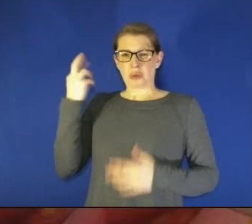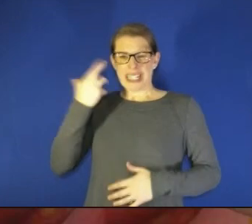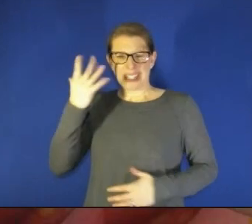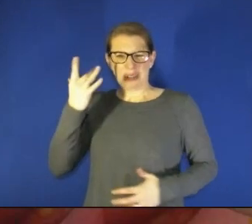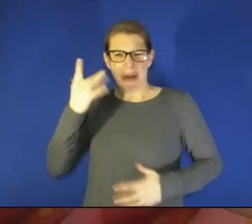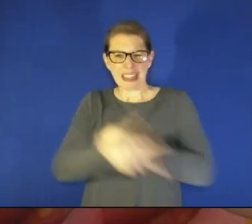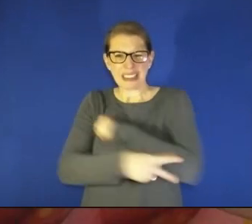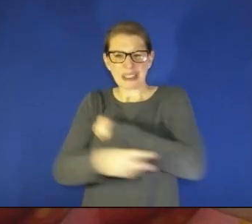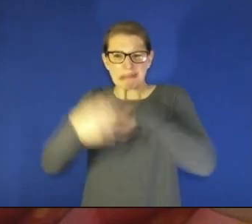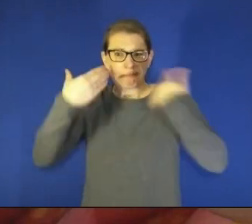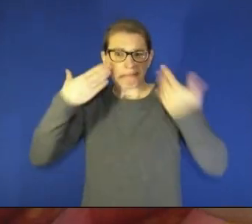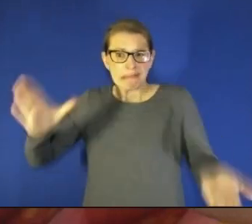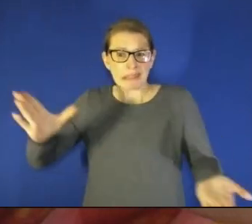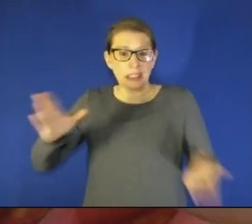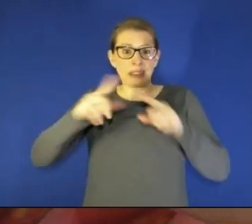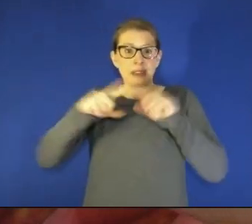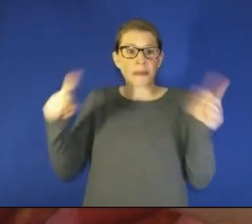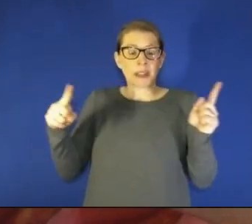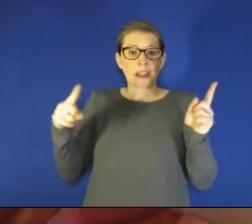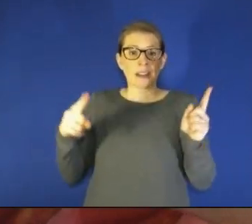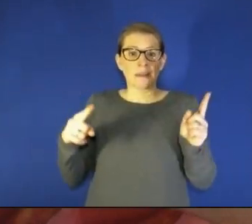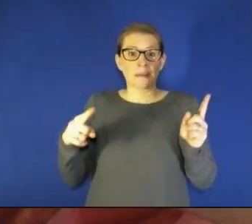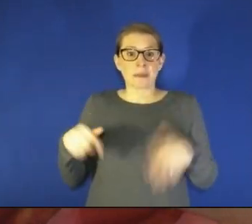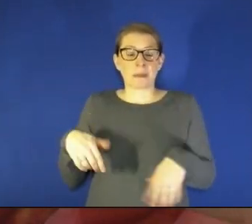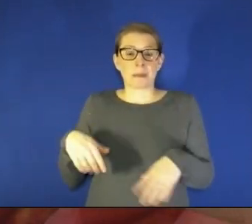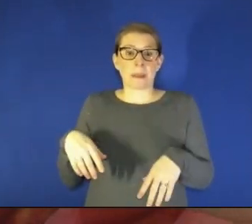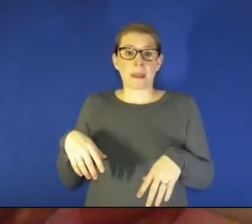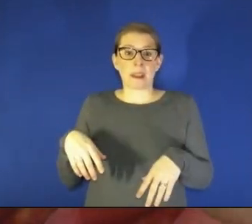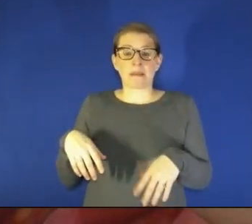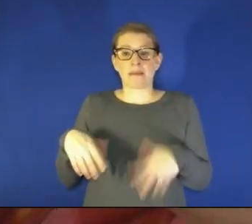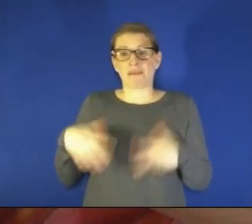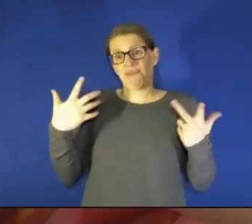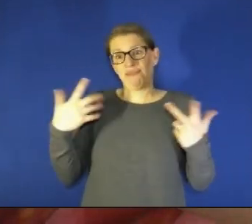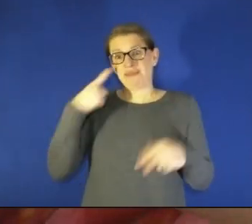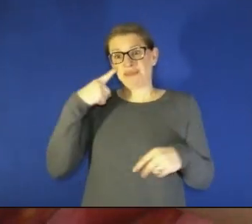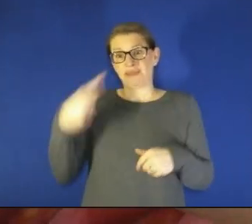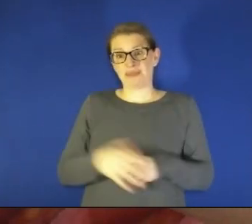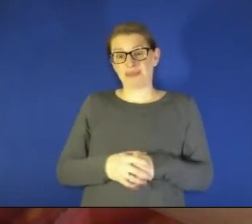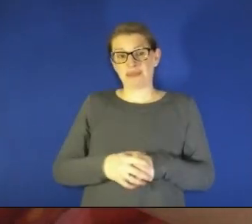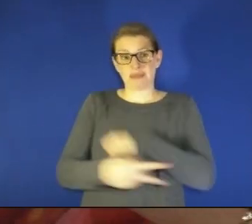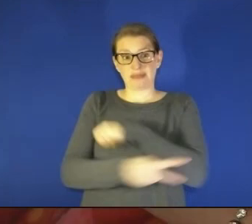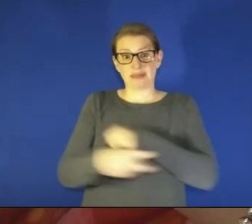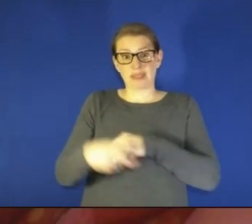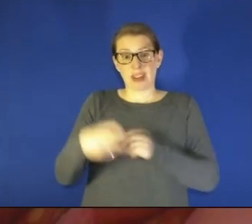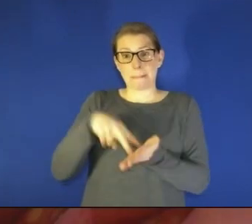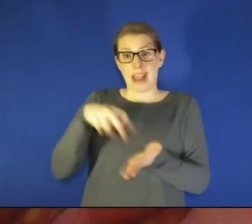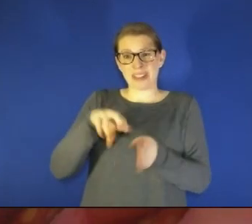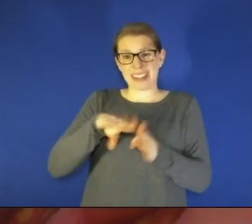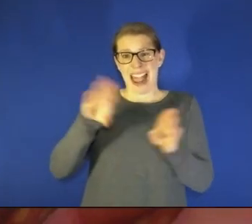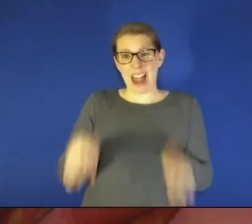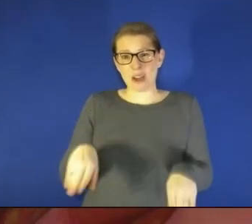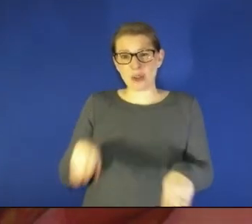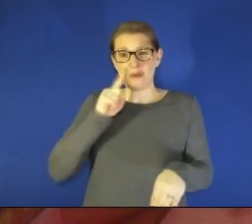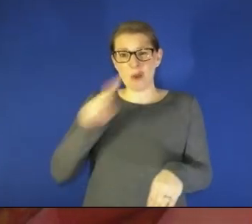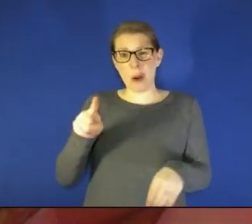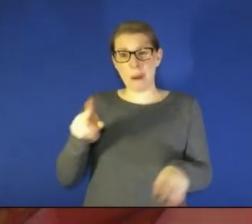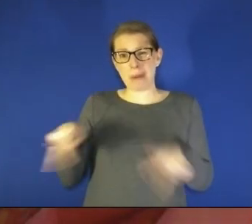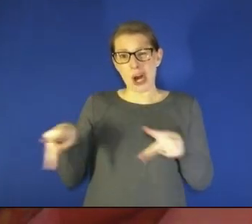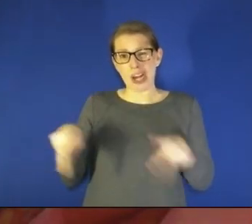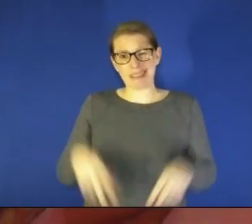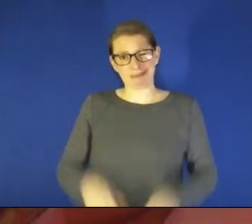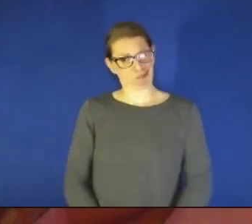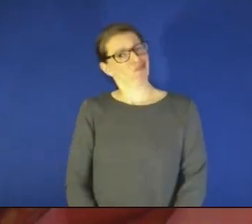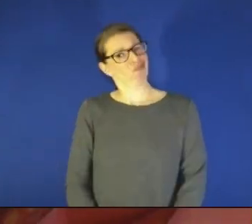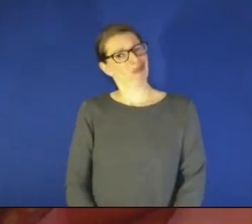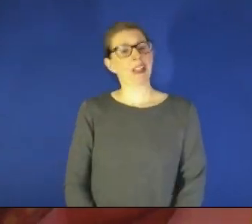for a birthday party, a 50-year-old birthday party. Right, and they thought they were maybe taking a bounce house Yeah. or something. This is far more interesting than that.